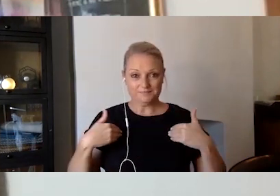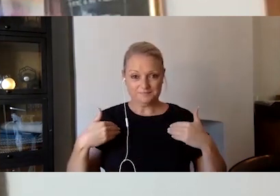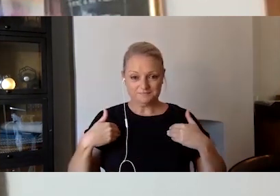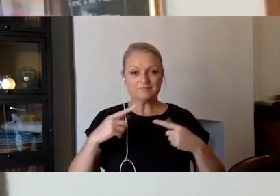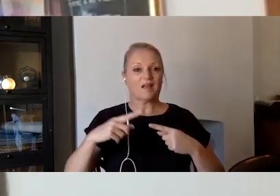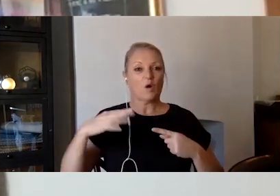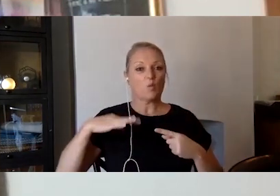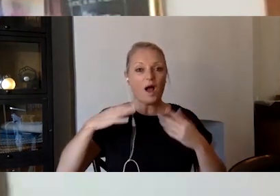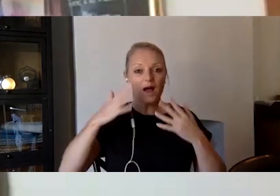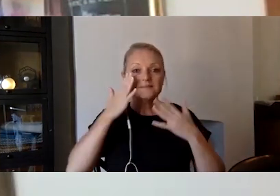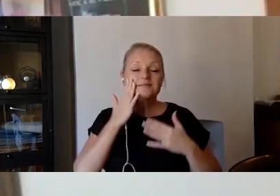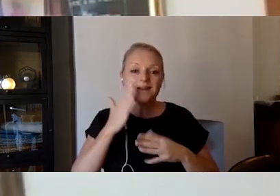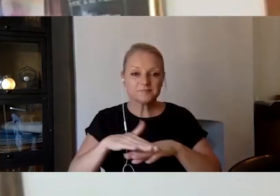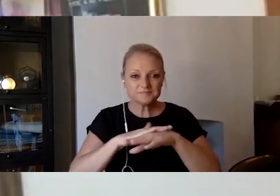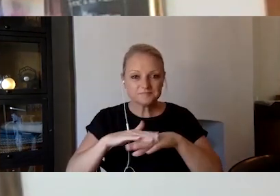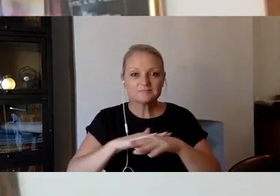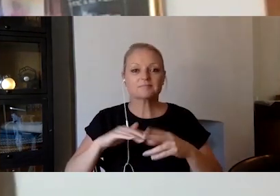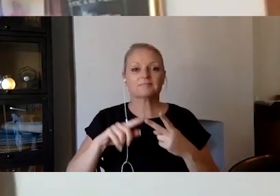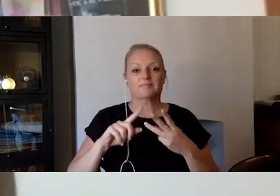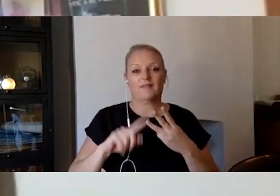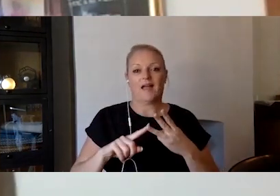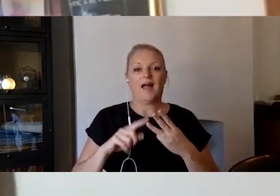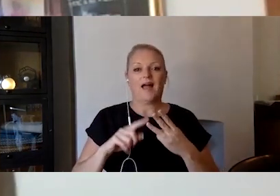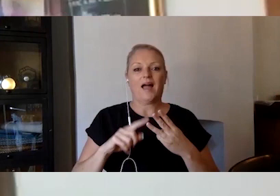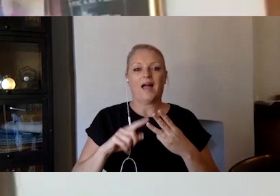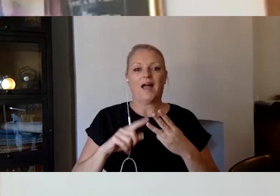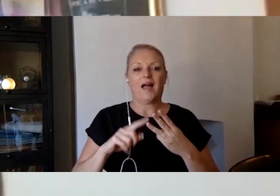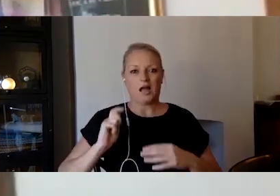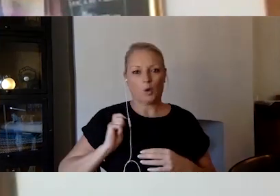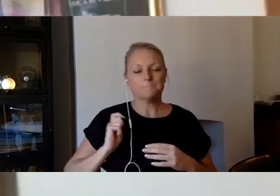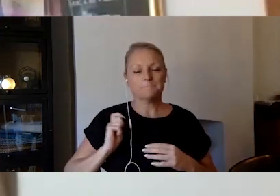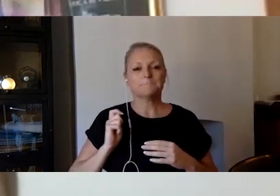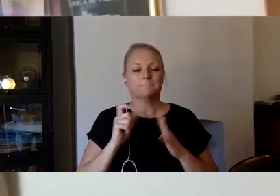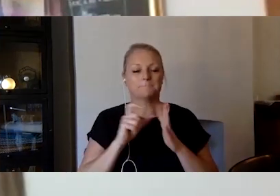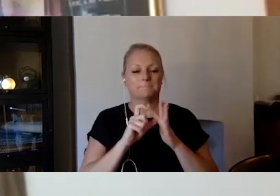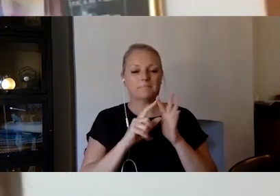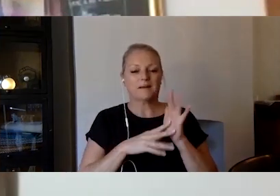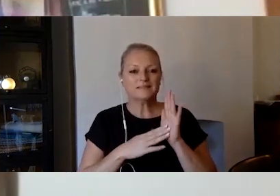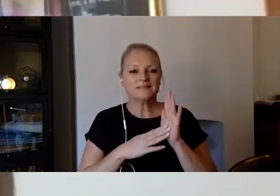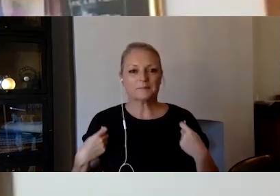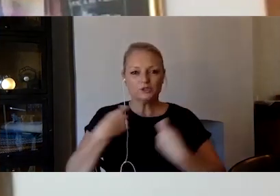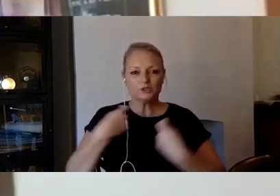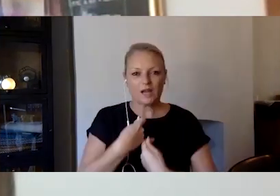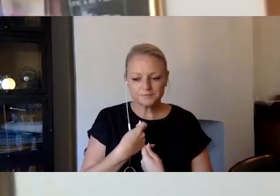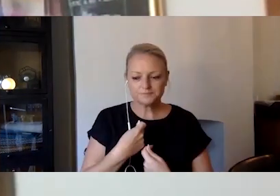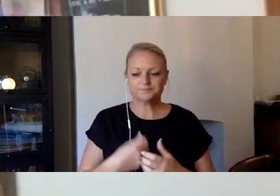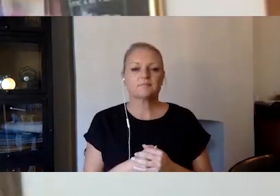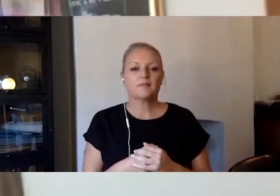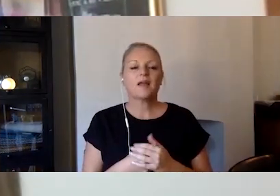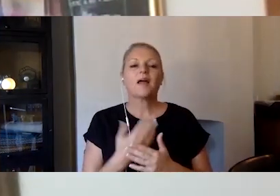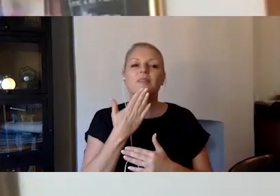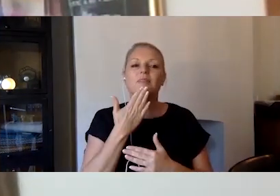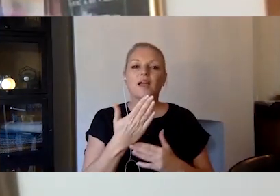glasses, a black top and a denim jacket. Thank you so much to Kevin, Ian, Francis, Laura